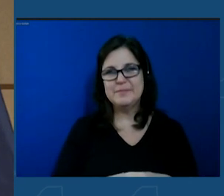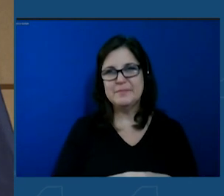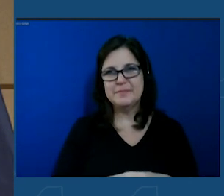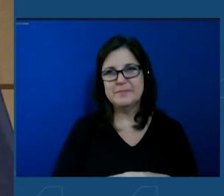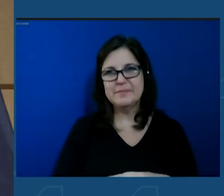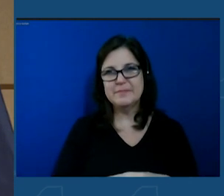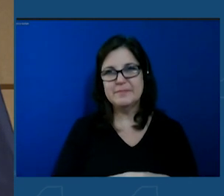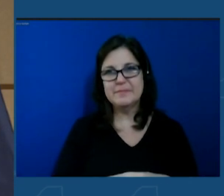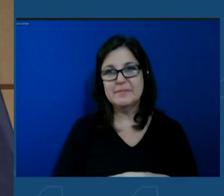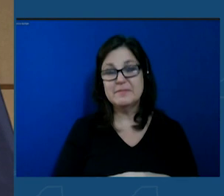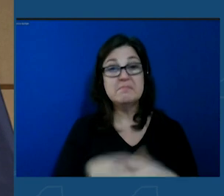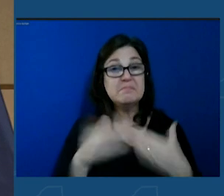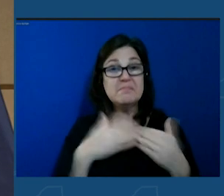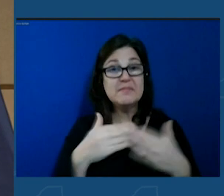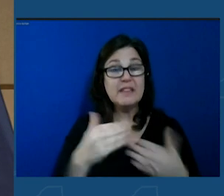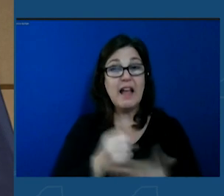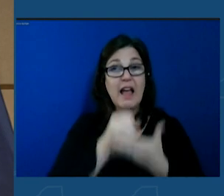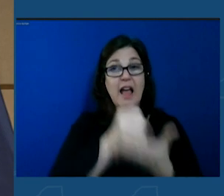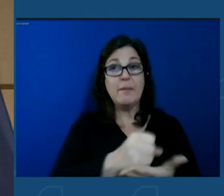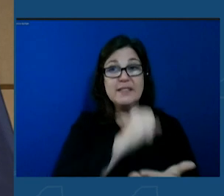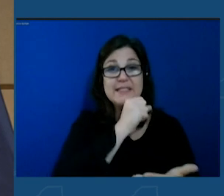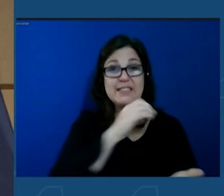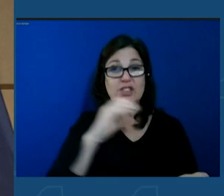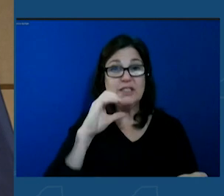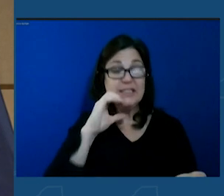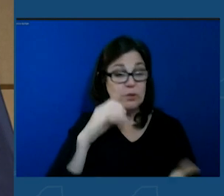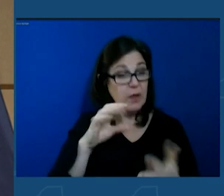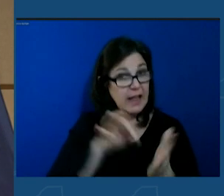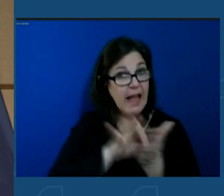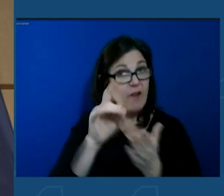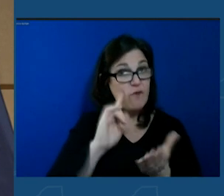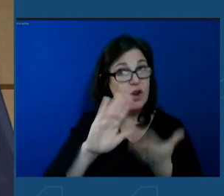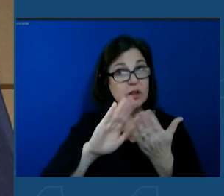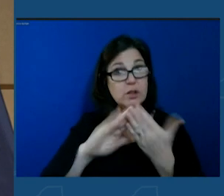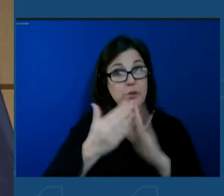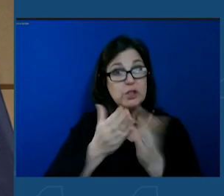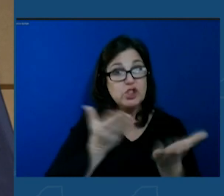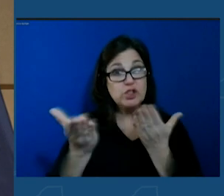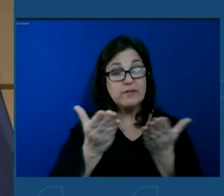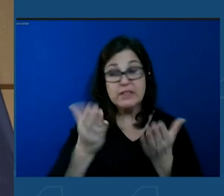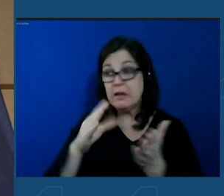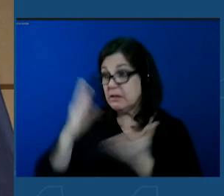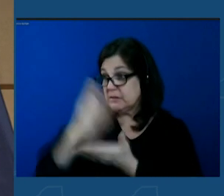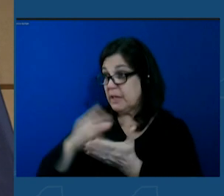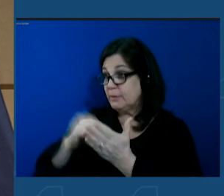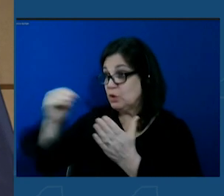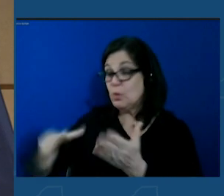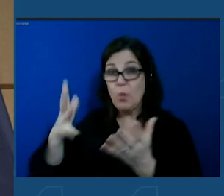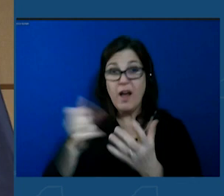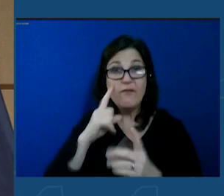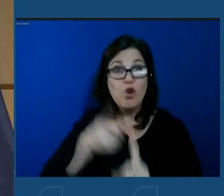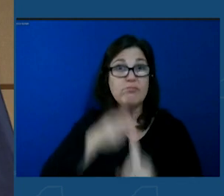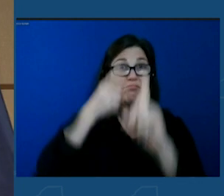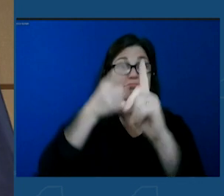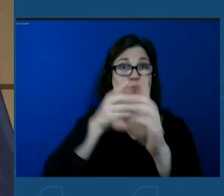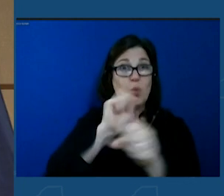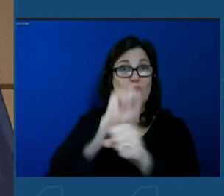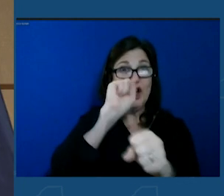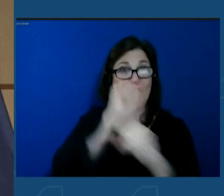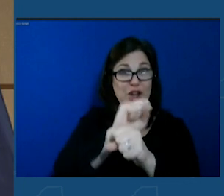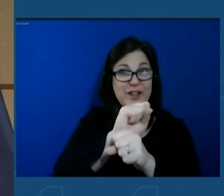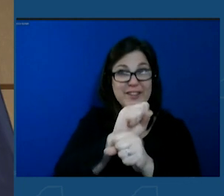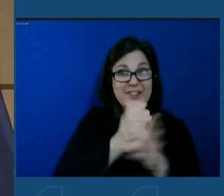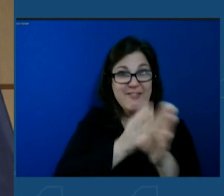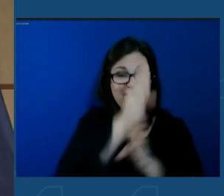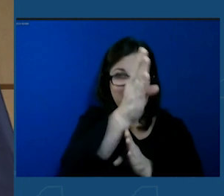Yeah, even helping old people would count as community service. And there are some students who would want to do that as a career. So instead of forcing them to clean